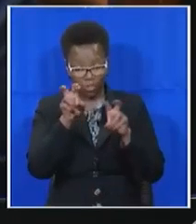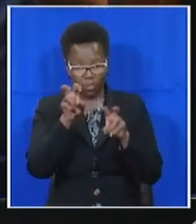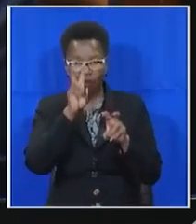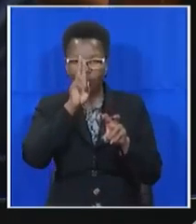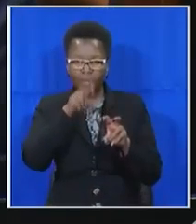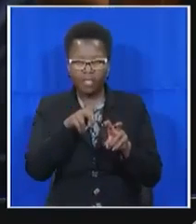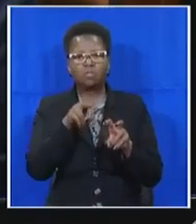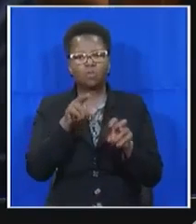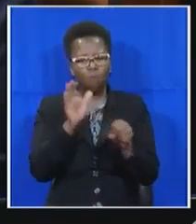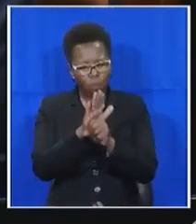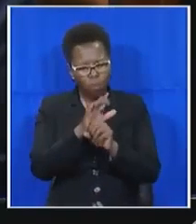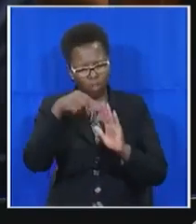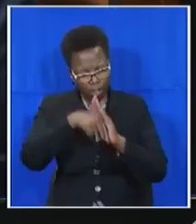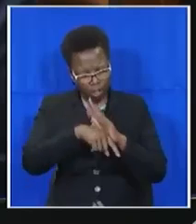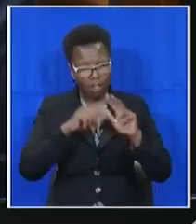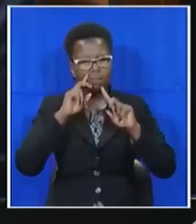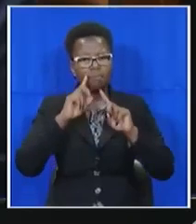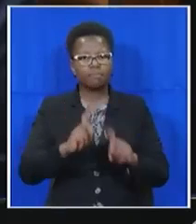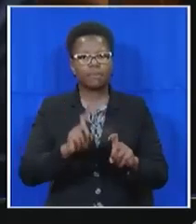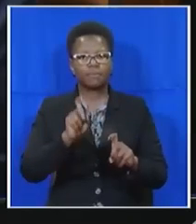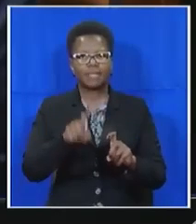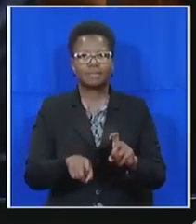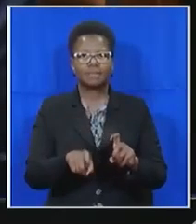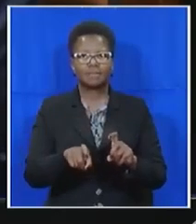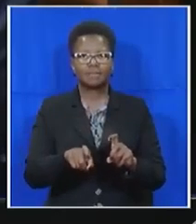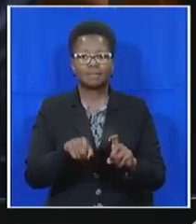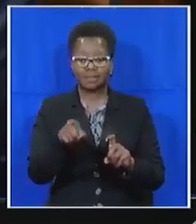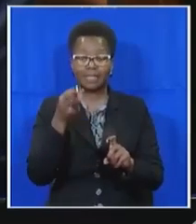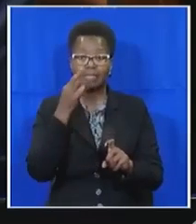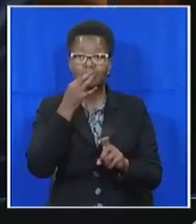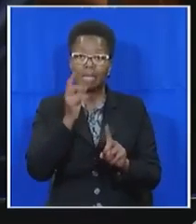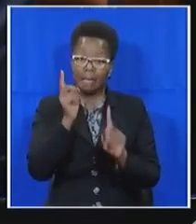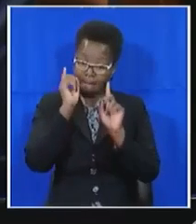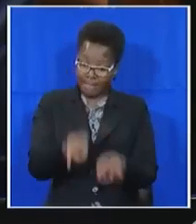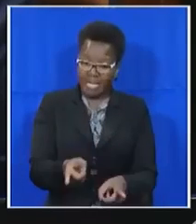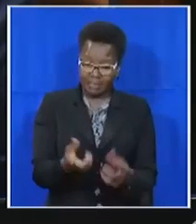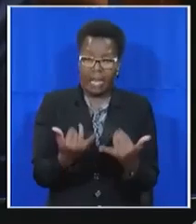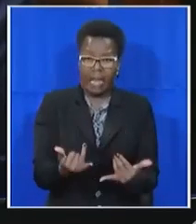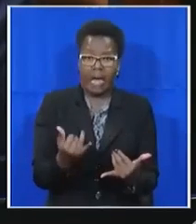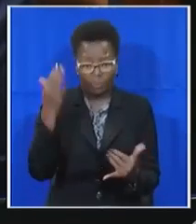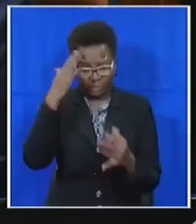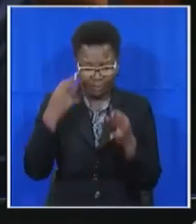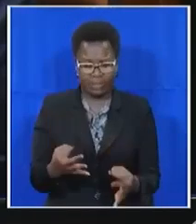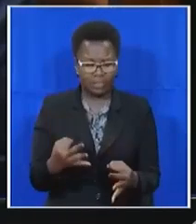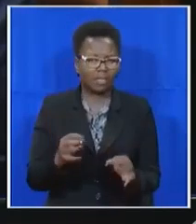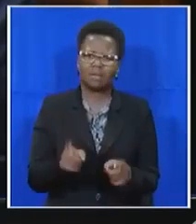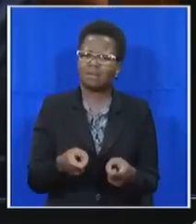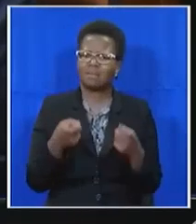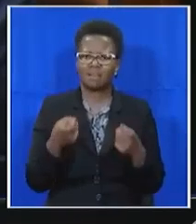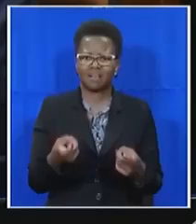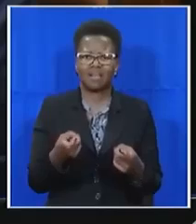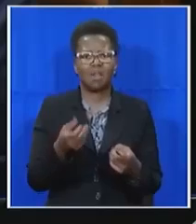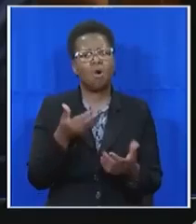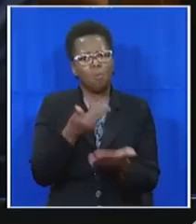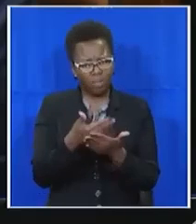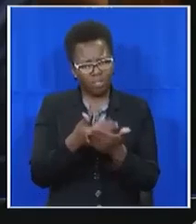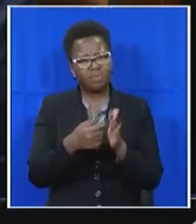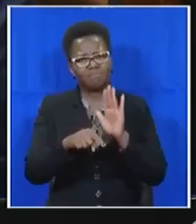considered fashion. It is inappropriate for you to impose immediate rulings which they can have consequences that are